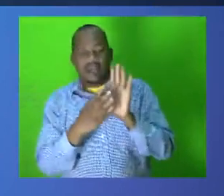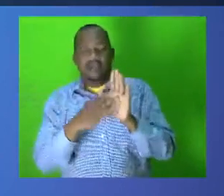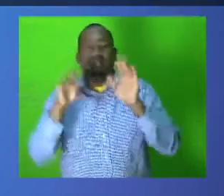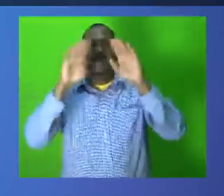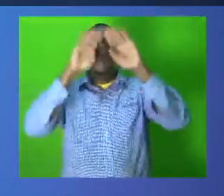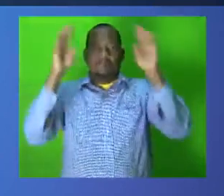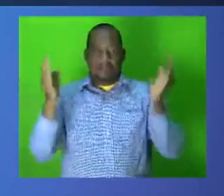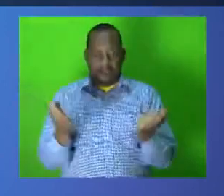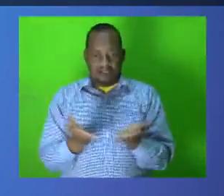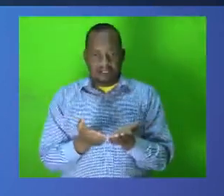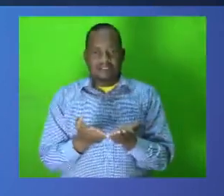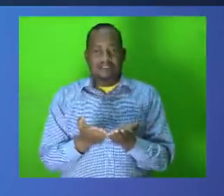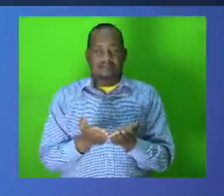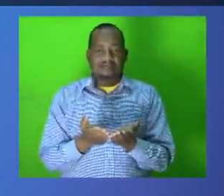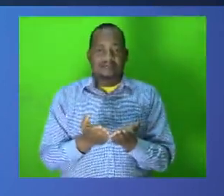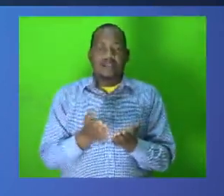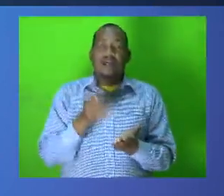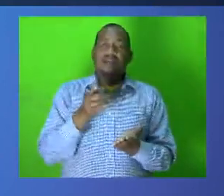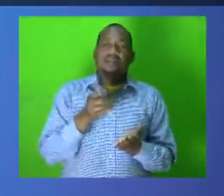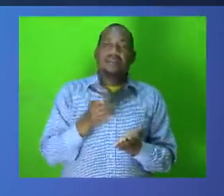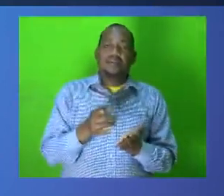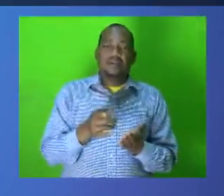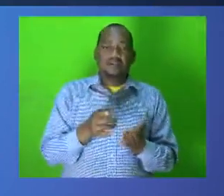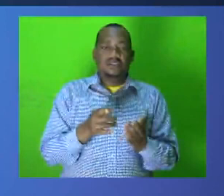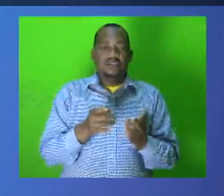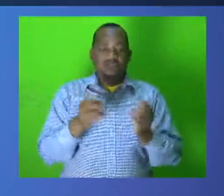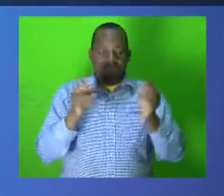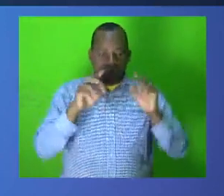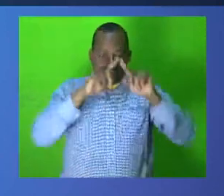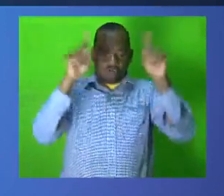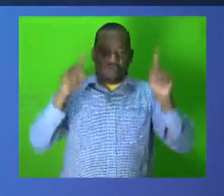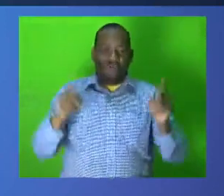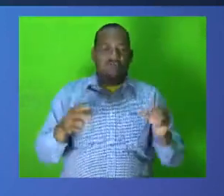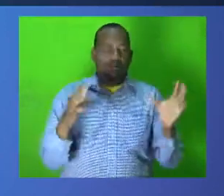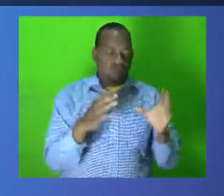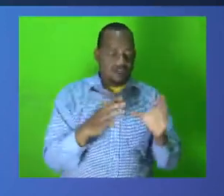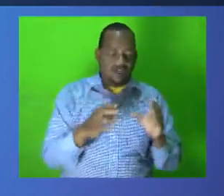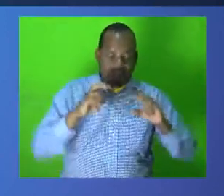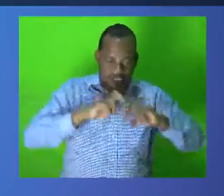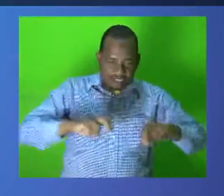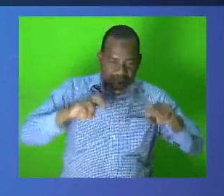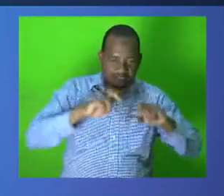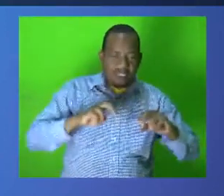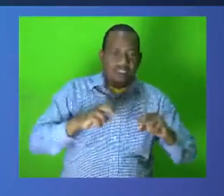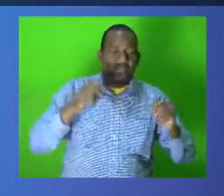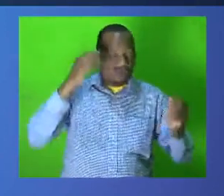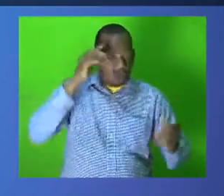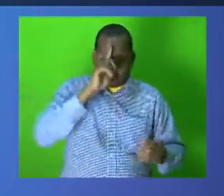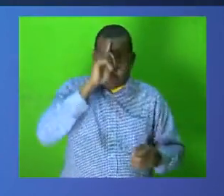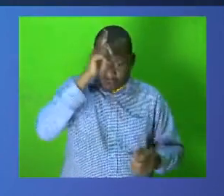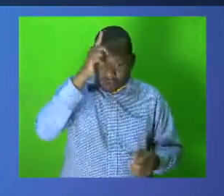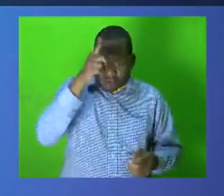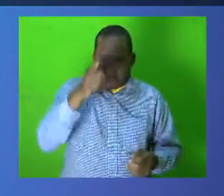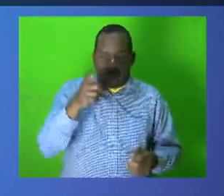disappearing of Pluto. Why is it disappear? They take a research, or they find a research, or they conduct a